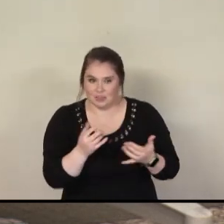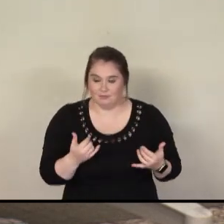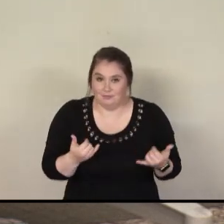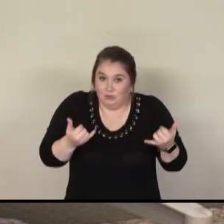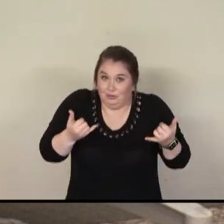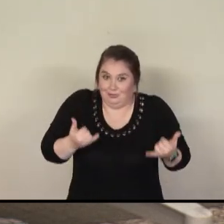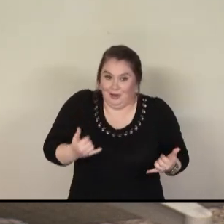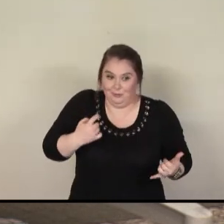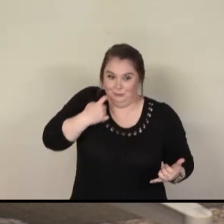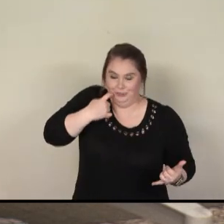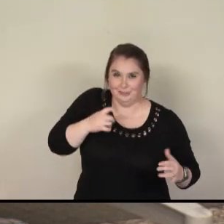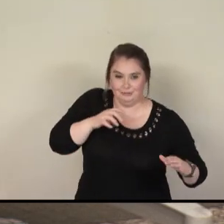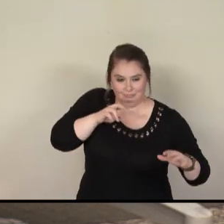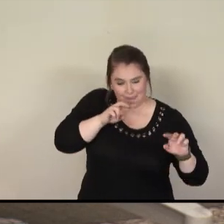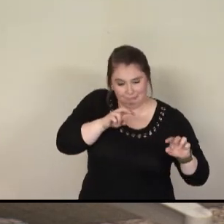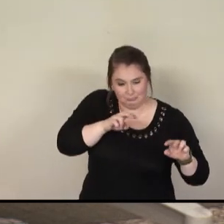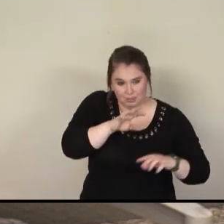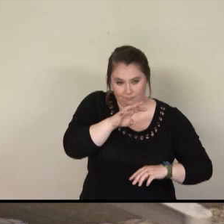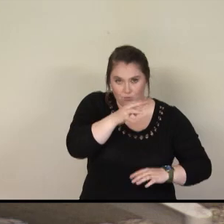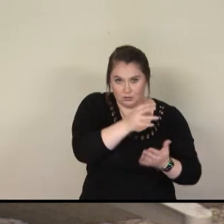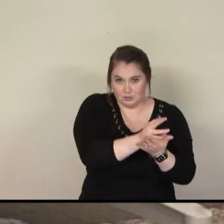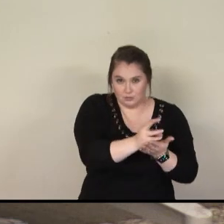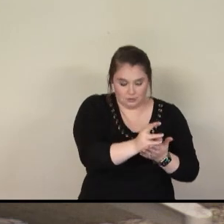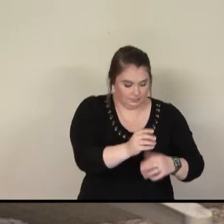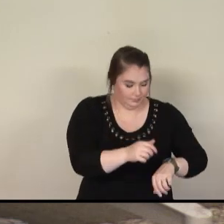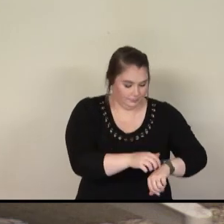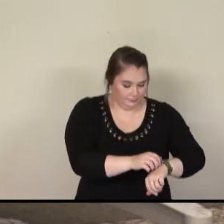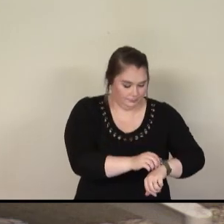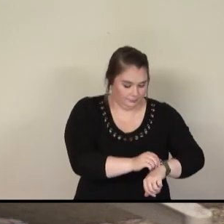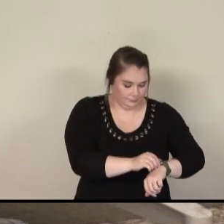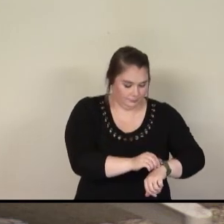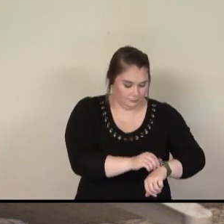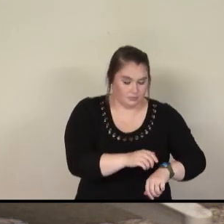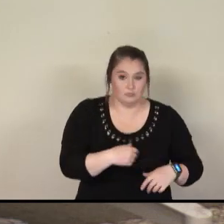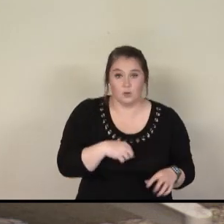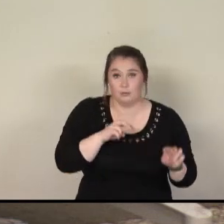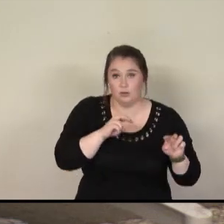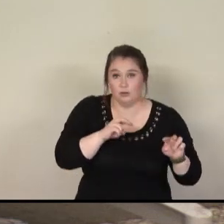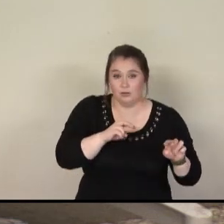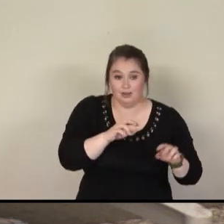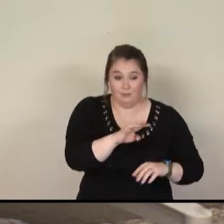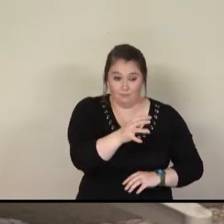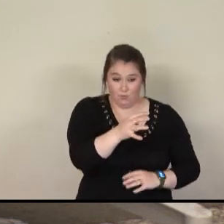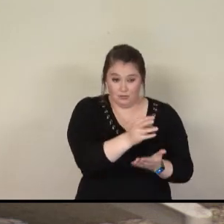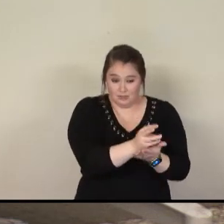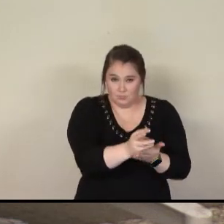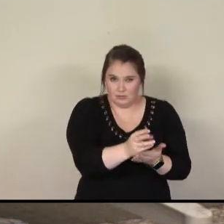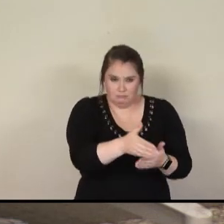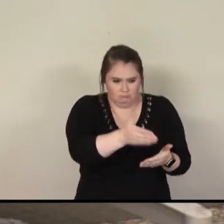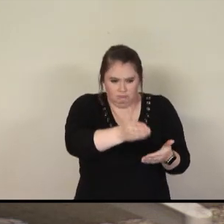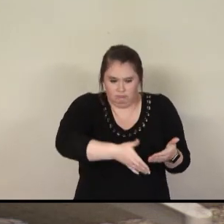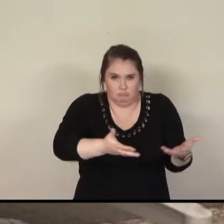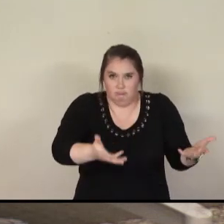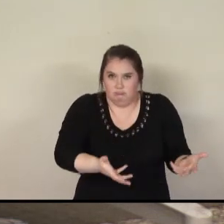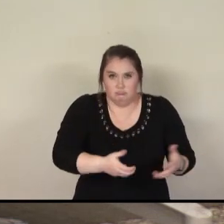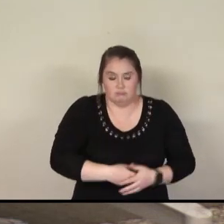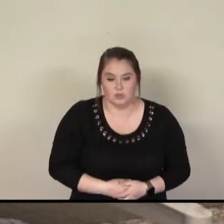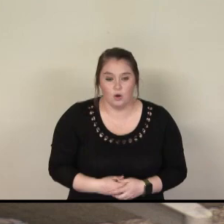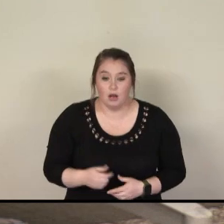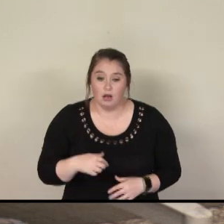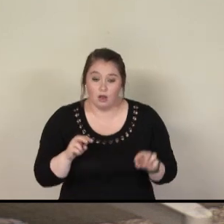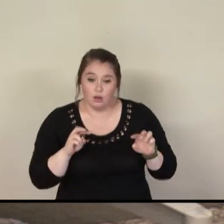this next week, I'm going to try to look at where we are at the end of 5th 6 weeks. So when we look at my projections as